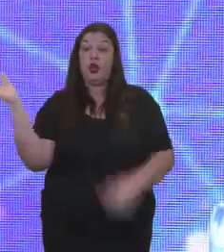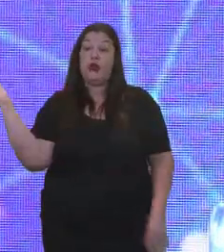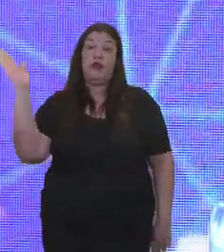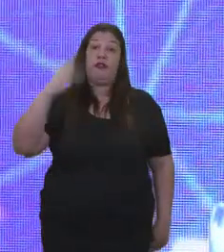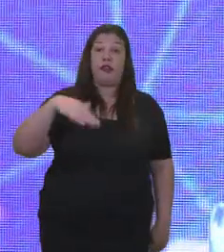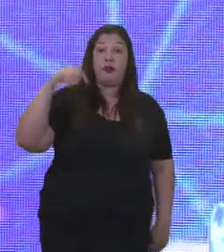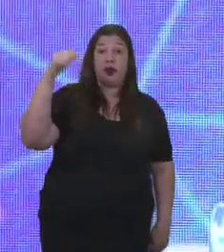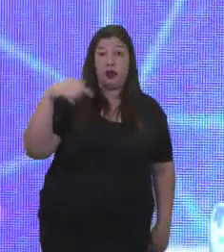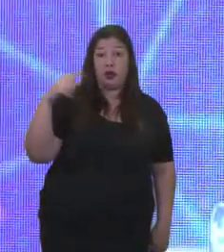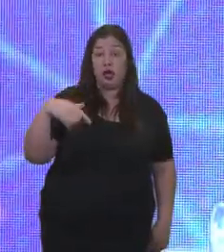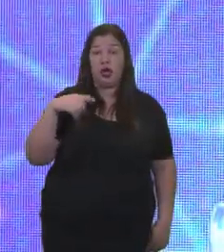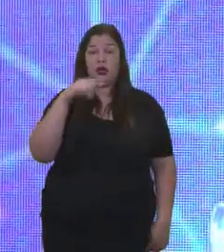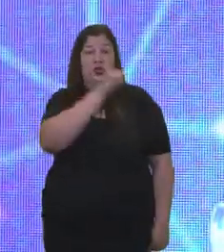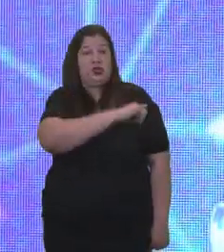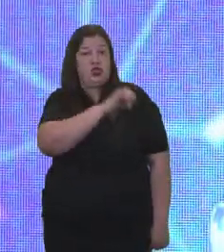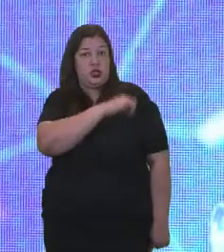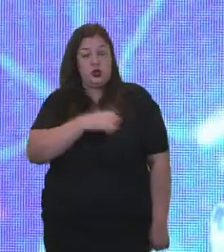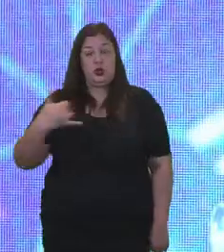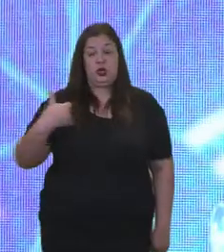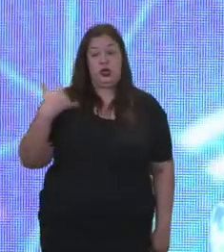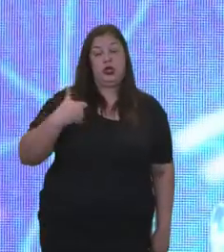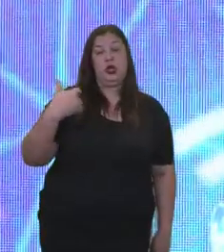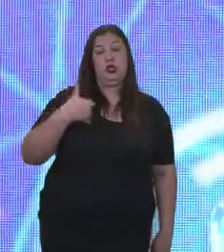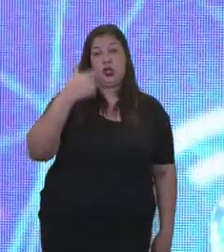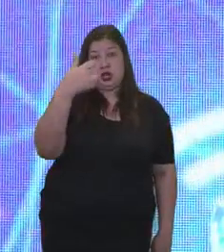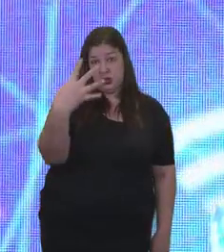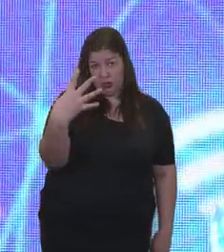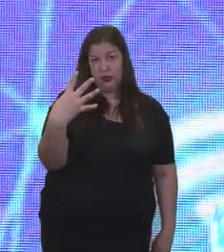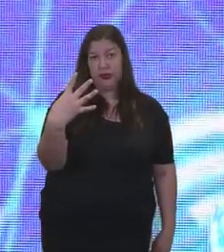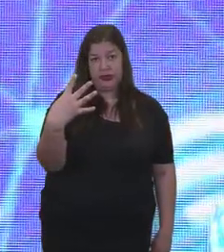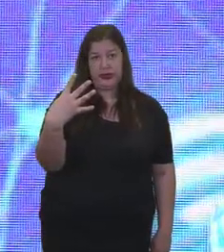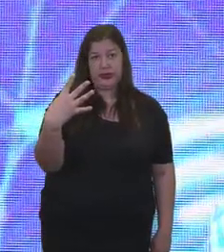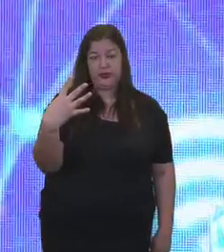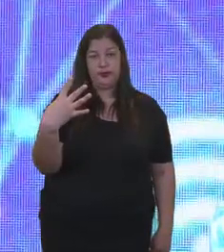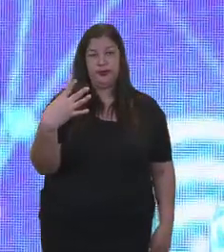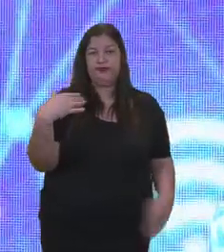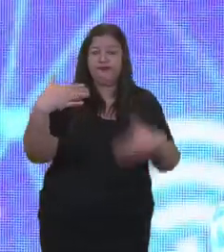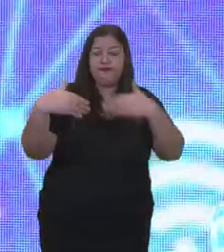to Rio at the age of 14. At 16, I think